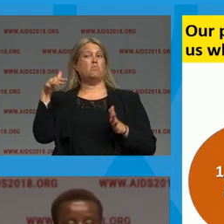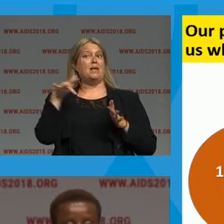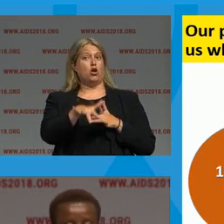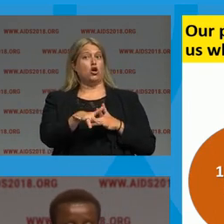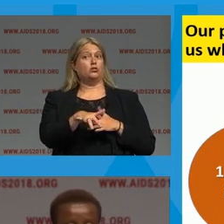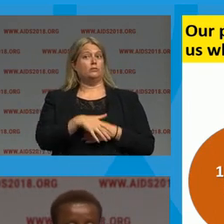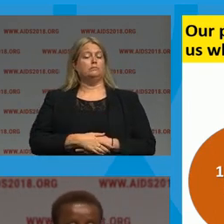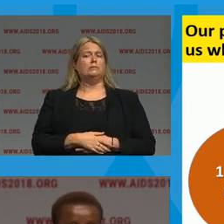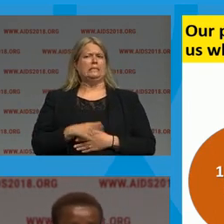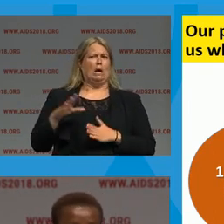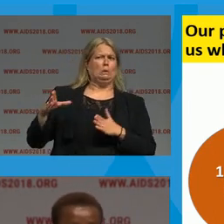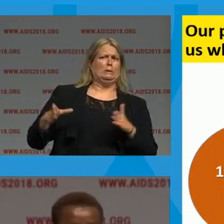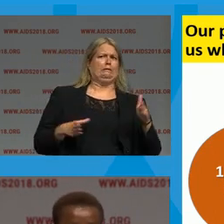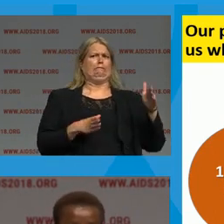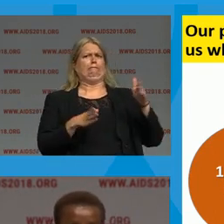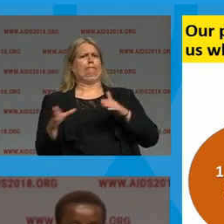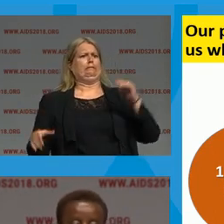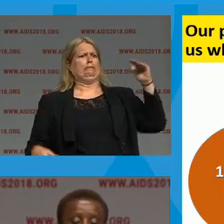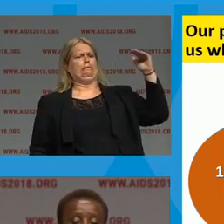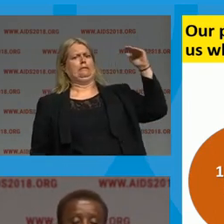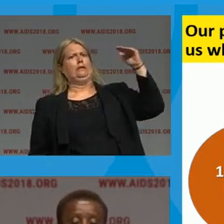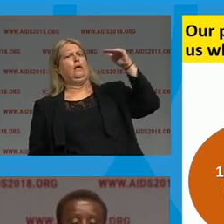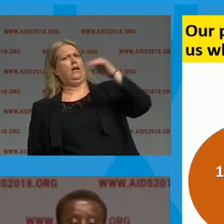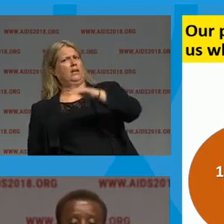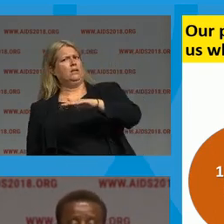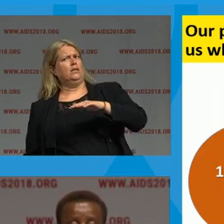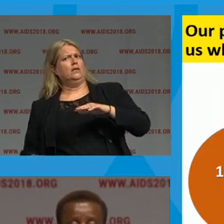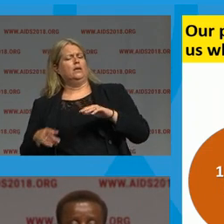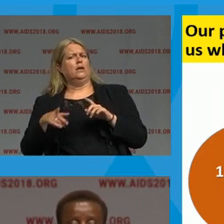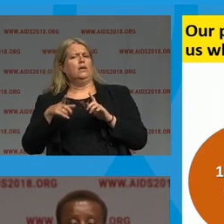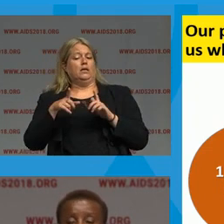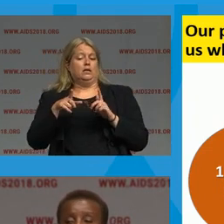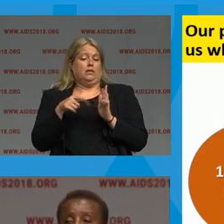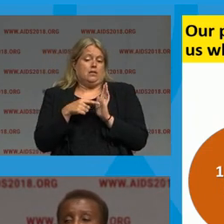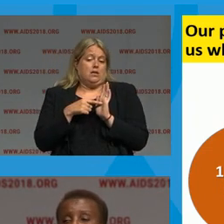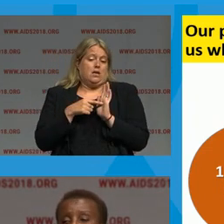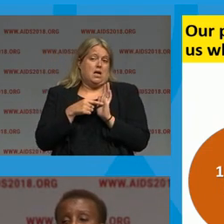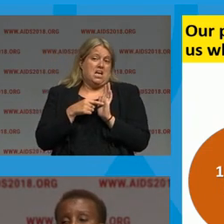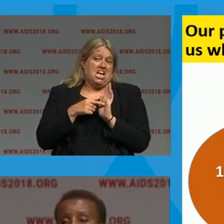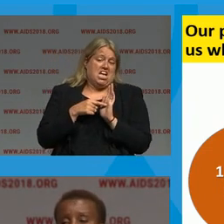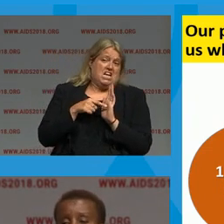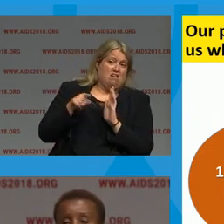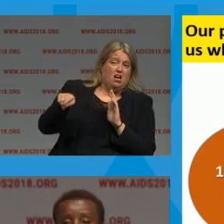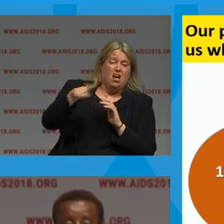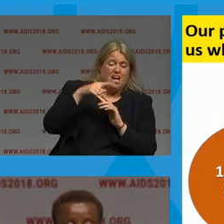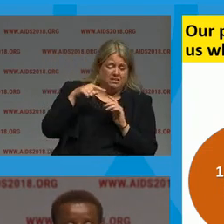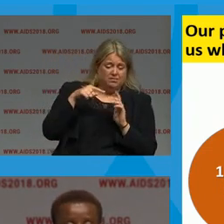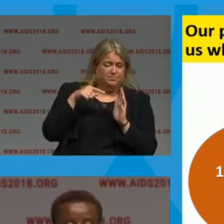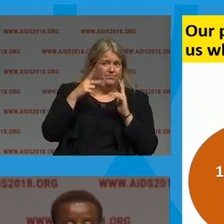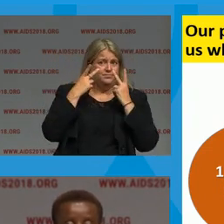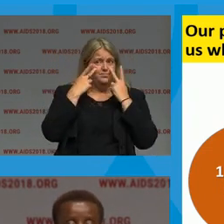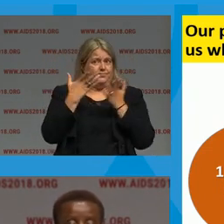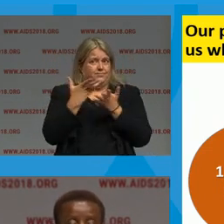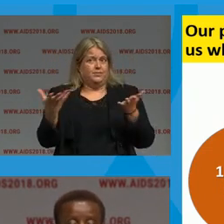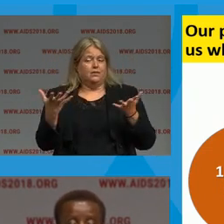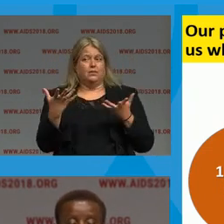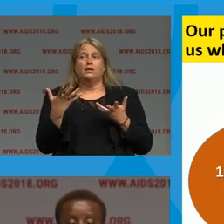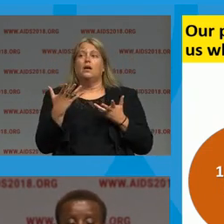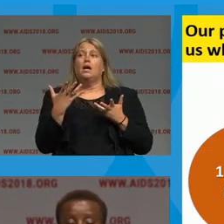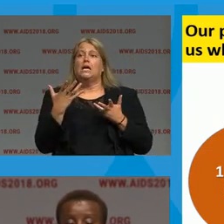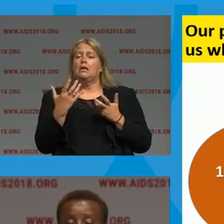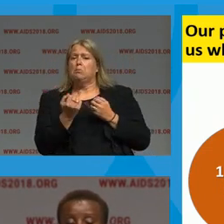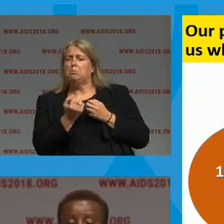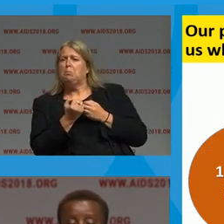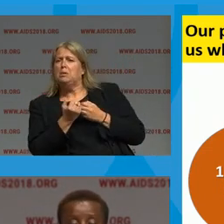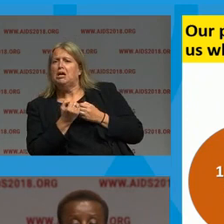the pathway that we have to get there, which shows us that we don't have sufficiently a virally suppressed number of